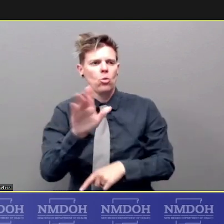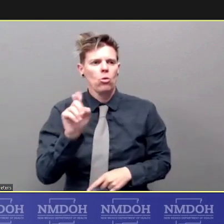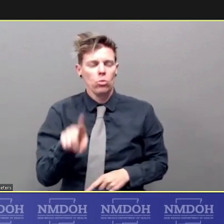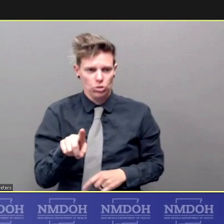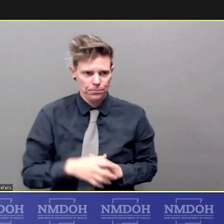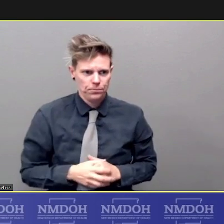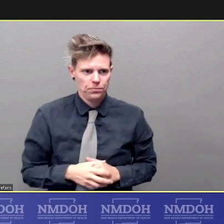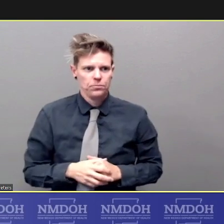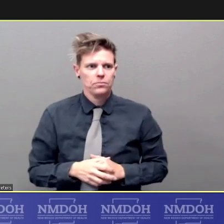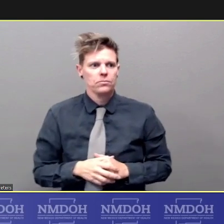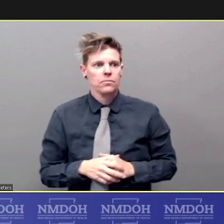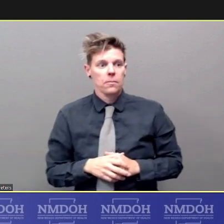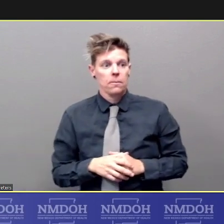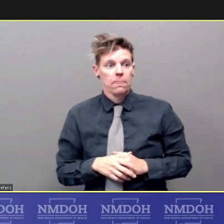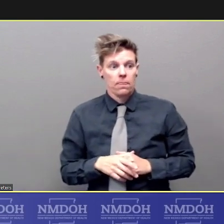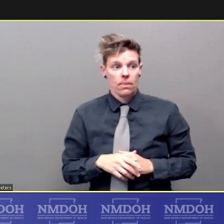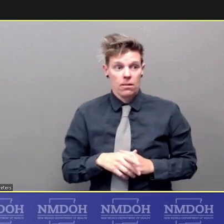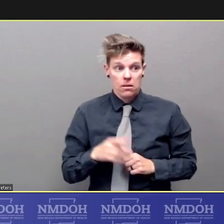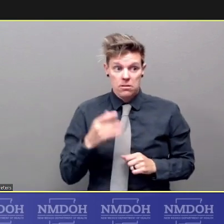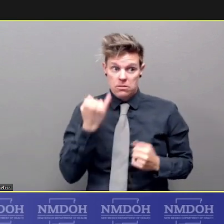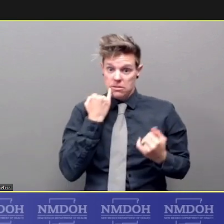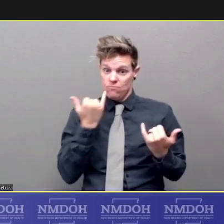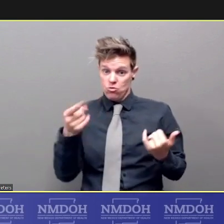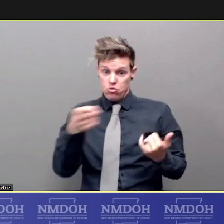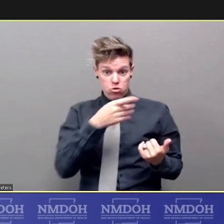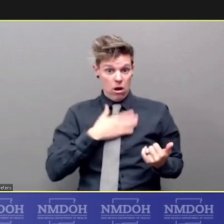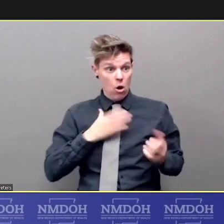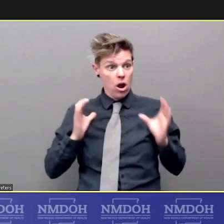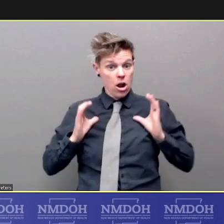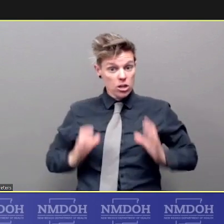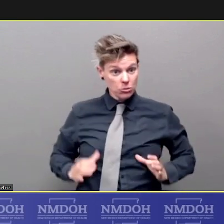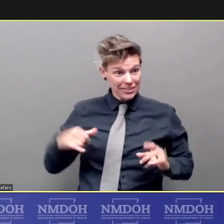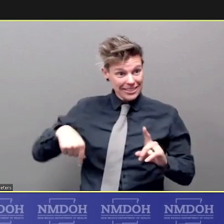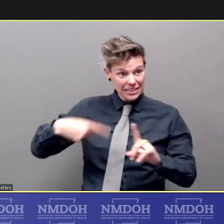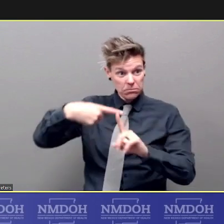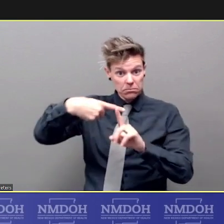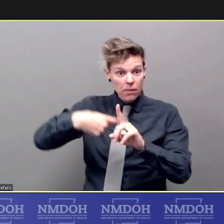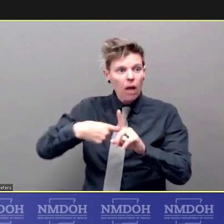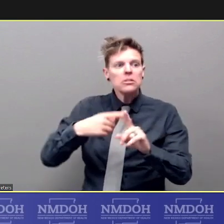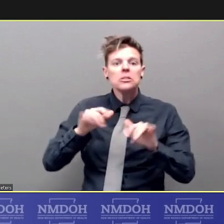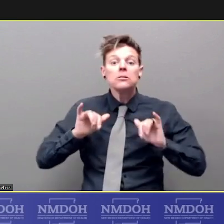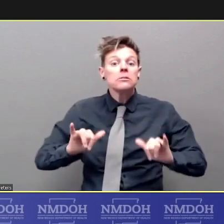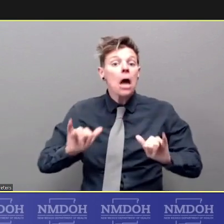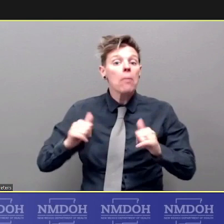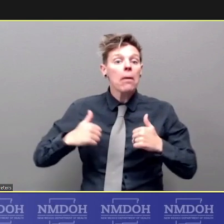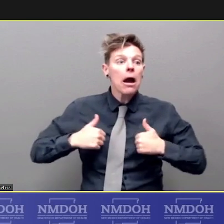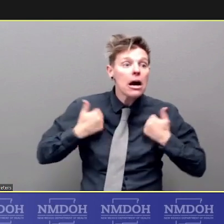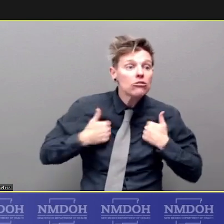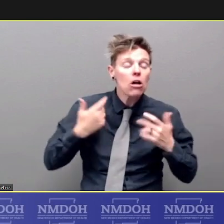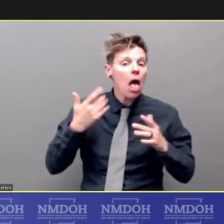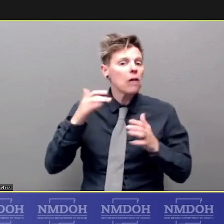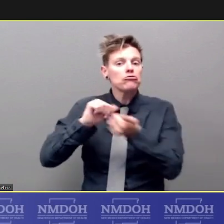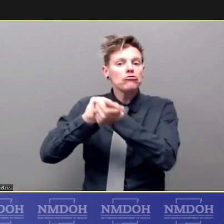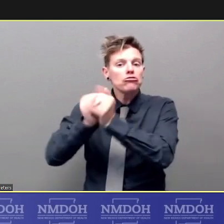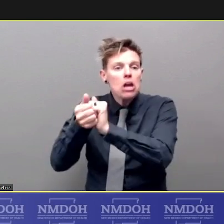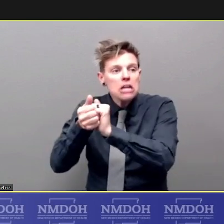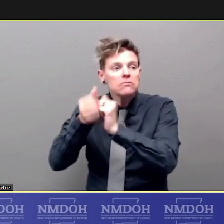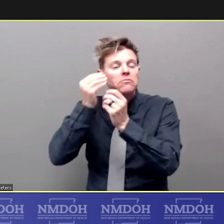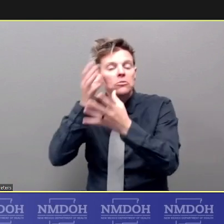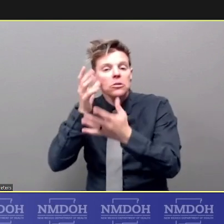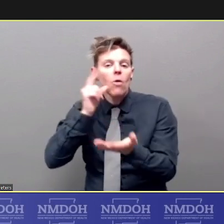1,048,776 customers this month, and you have not updated your address in our system in over a